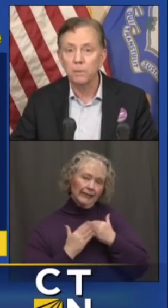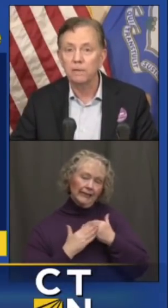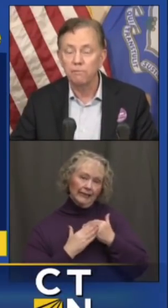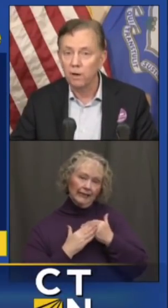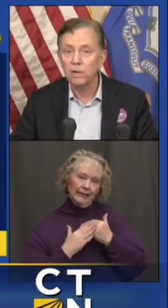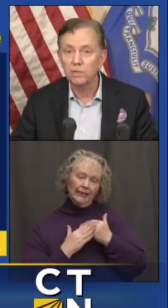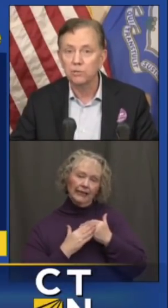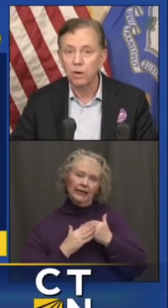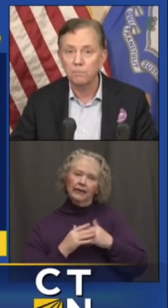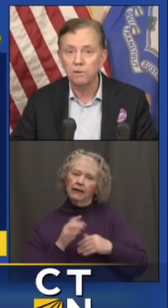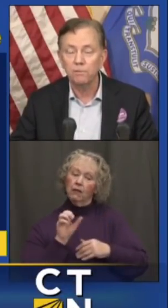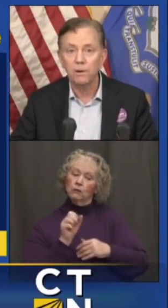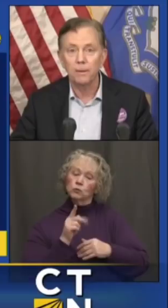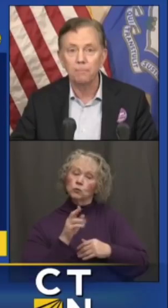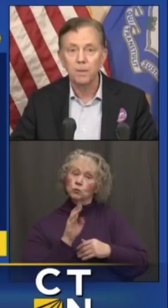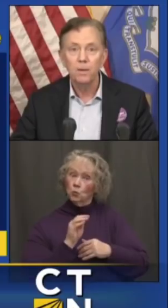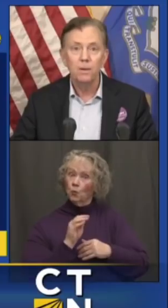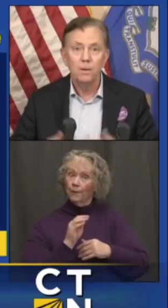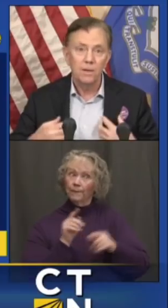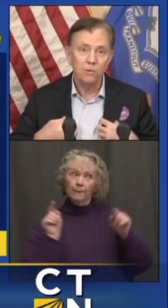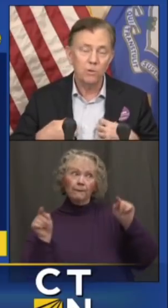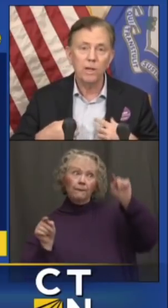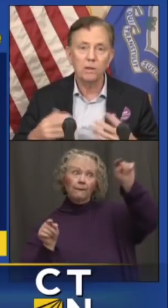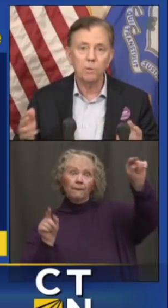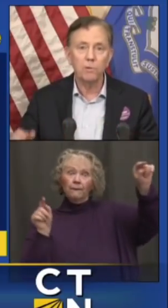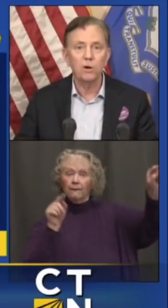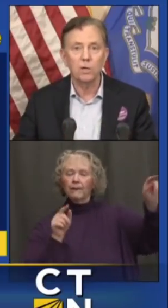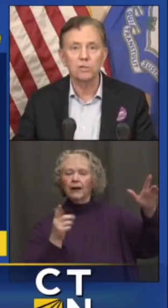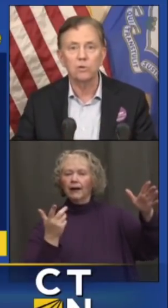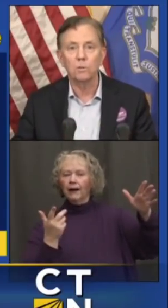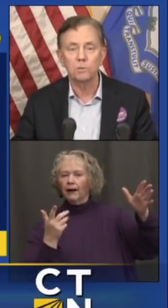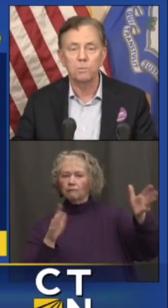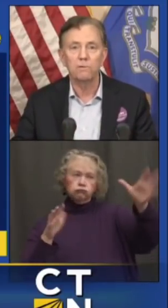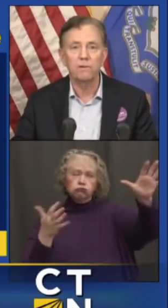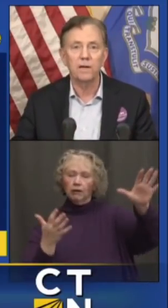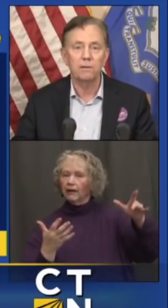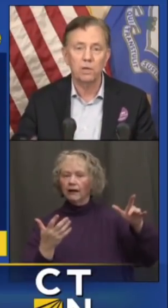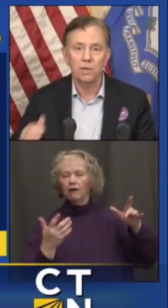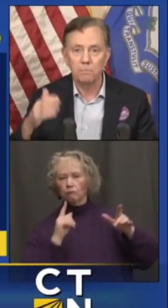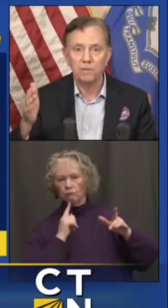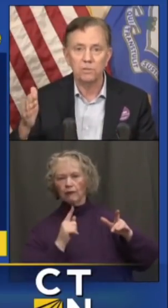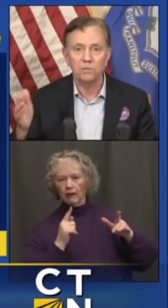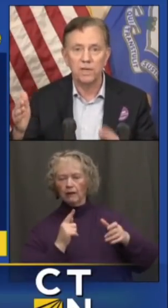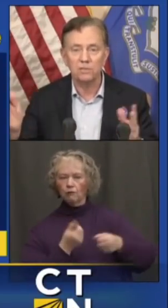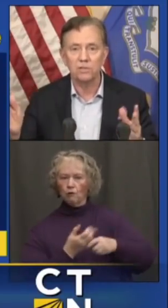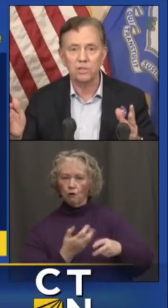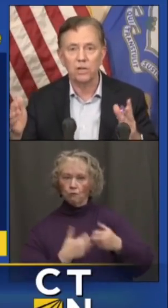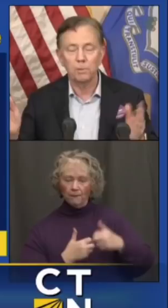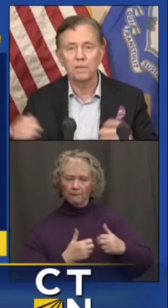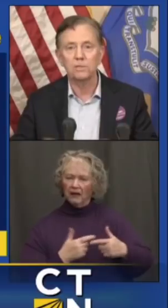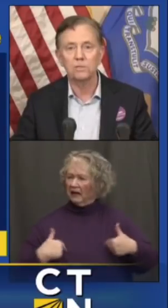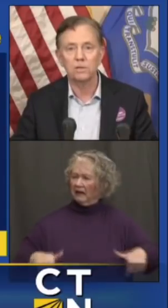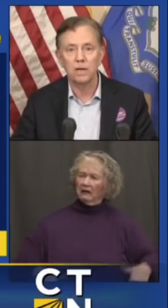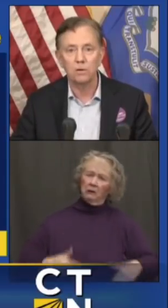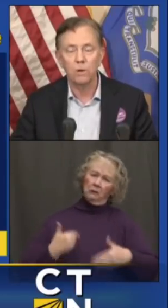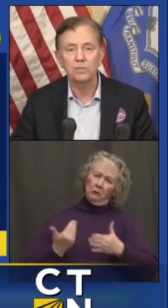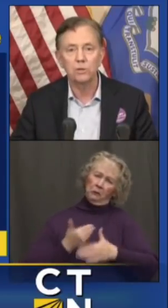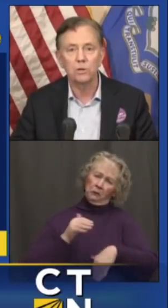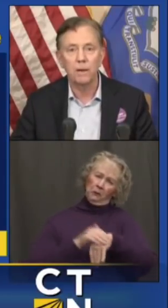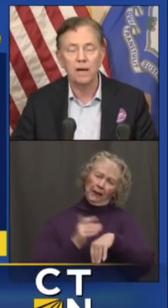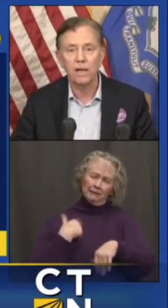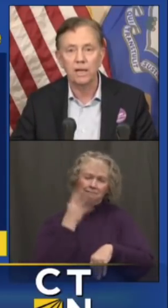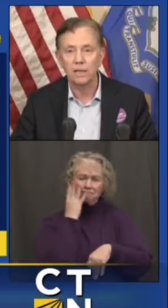are being very disruptive. Here in New England, we're pretty good at storms, but you're finding, looking at pictures of Texas and other places, they're not